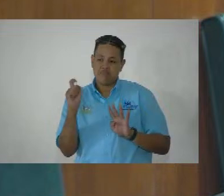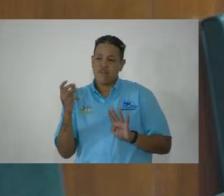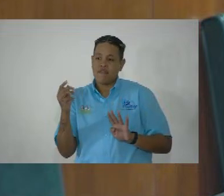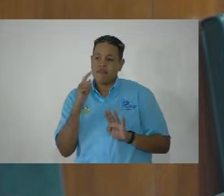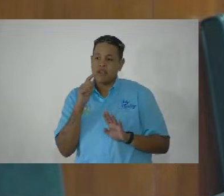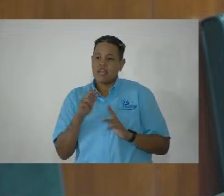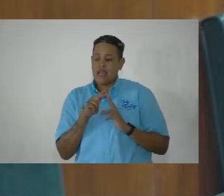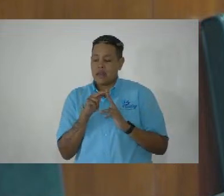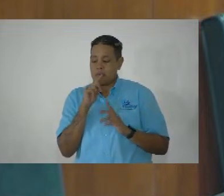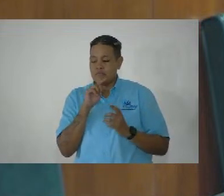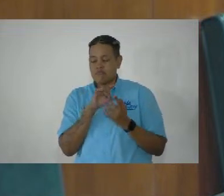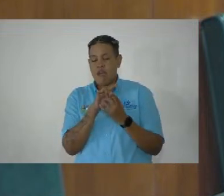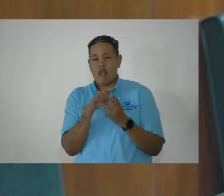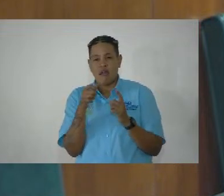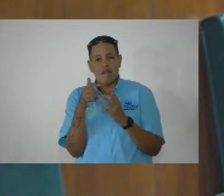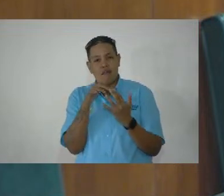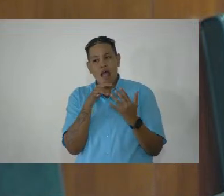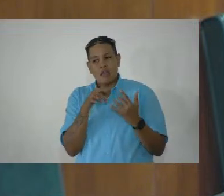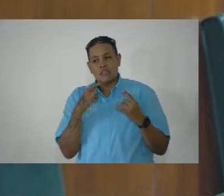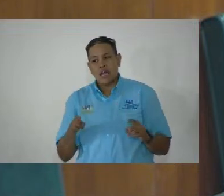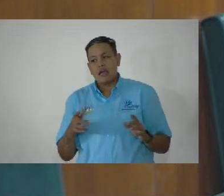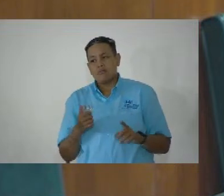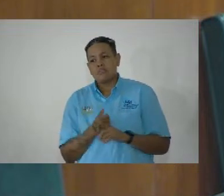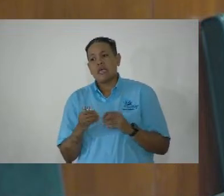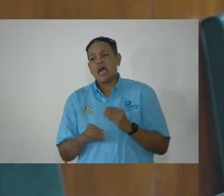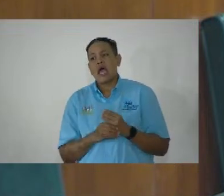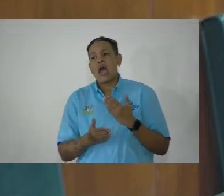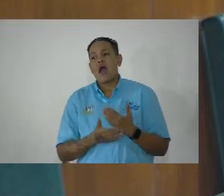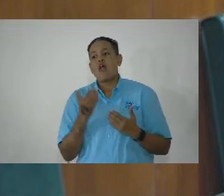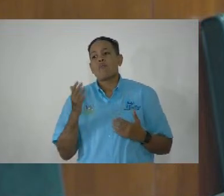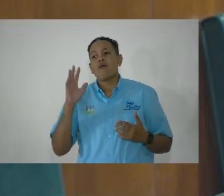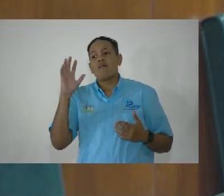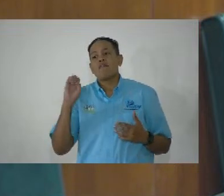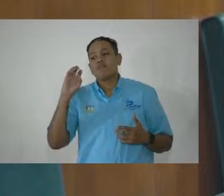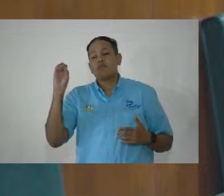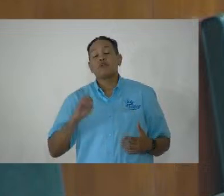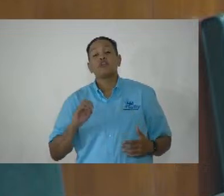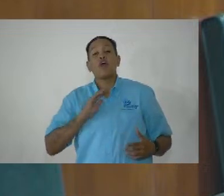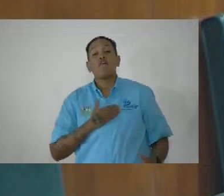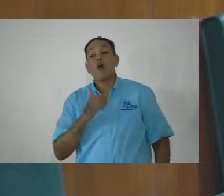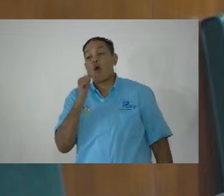to intimate partner violence. Nearly 50% of our women